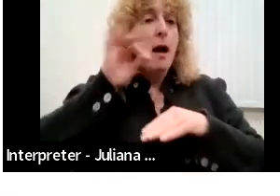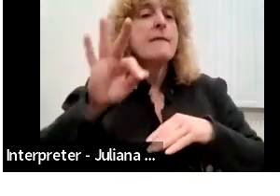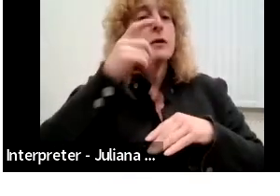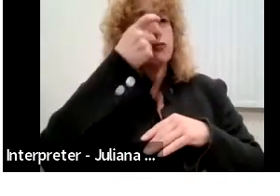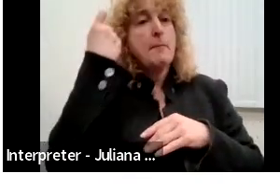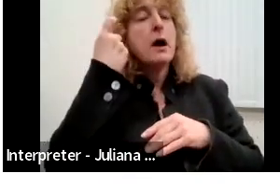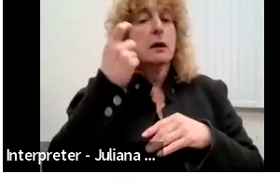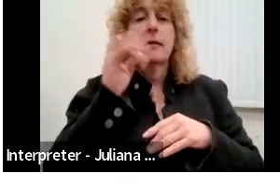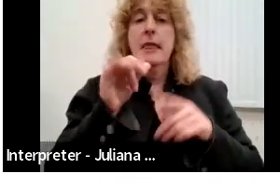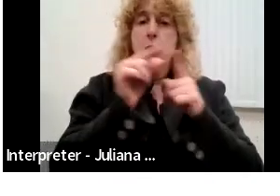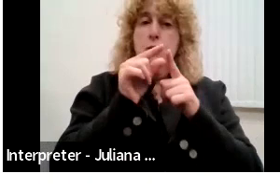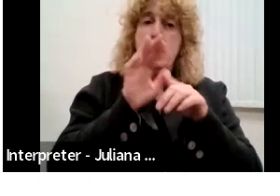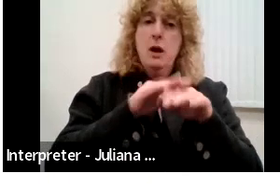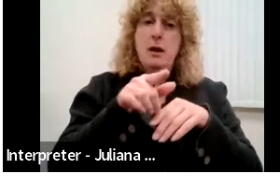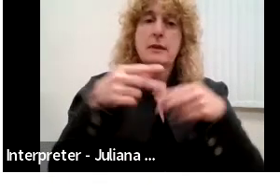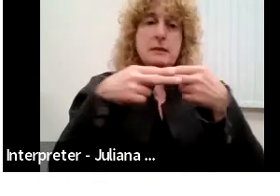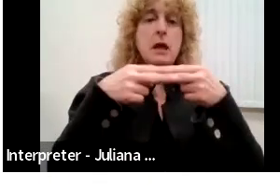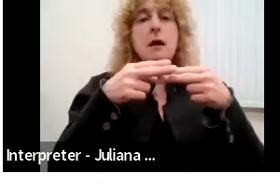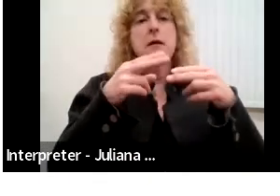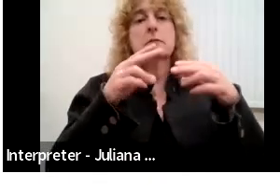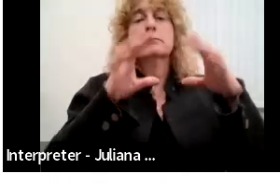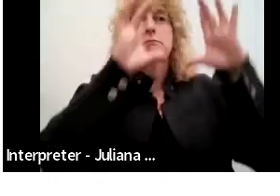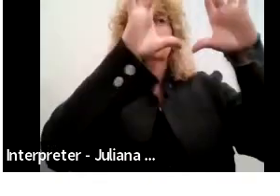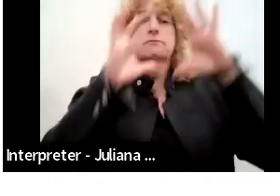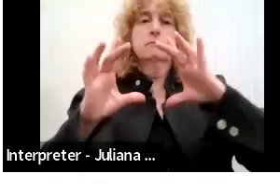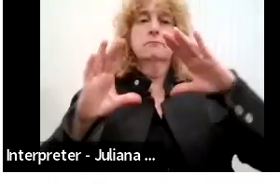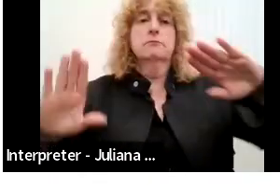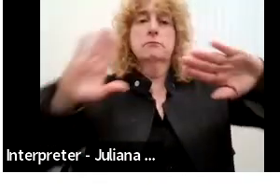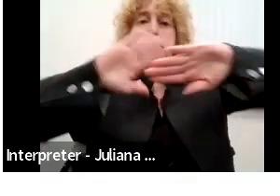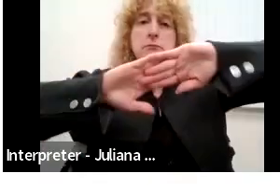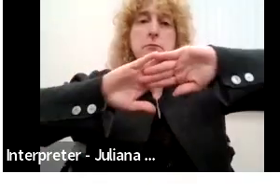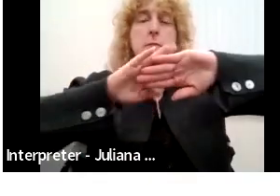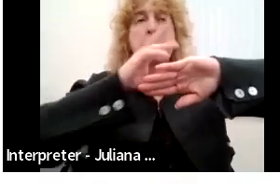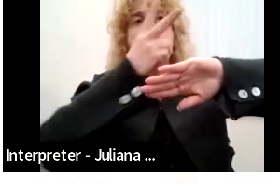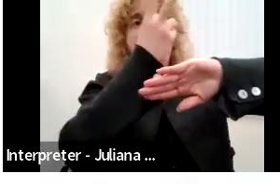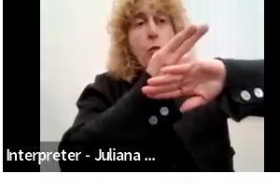And the words on the slide are both and in circles that are overlapping.